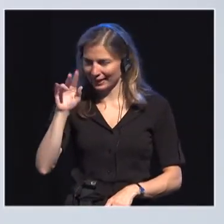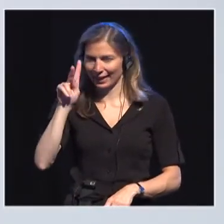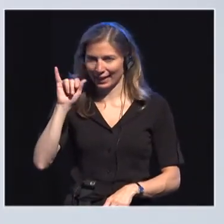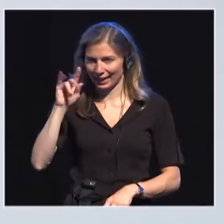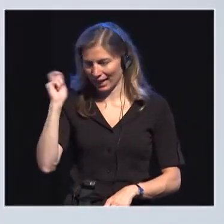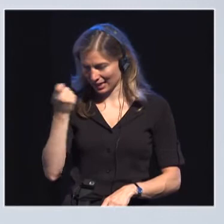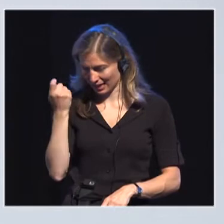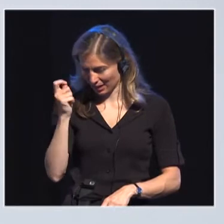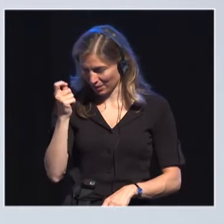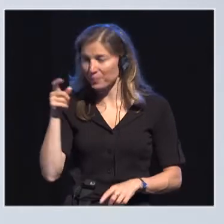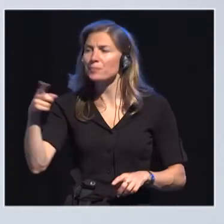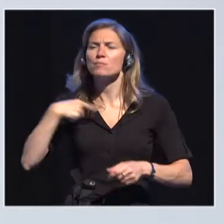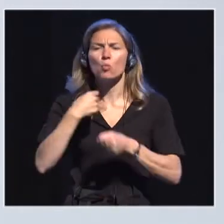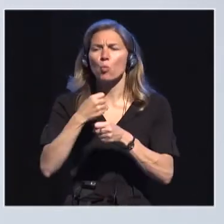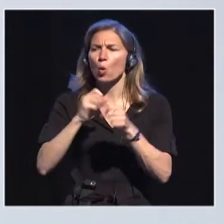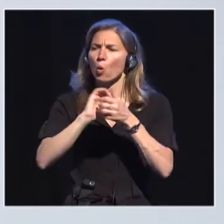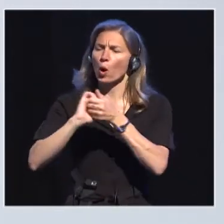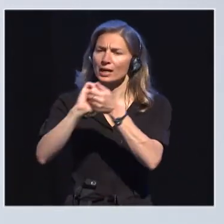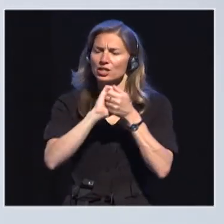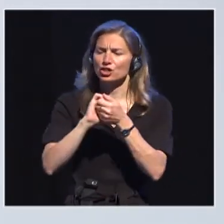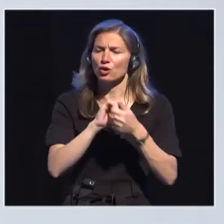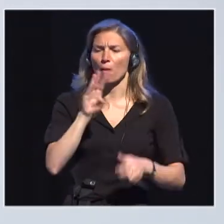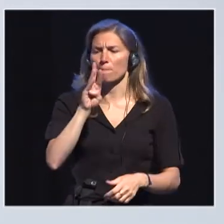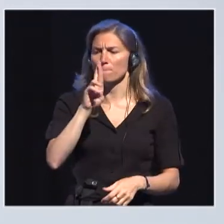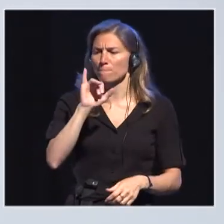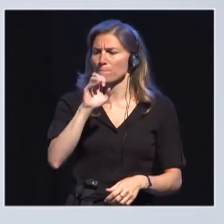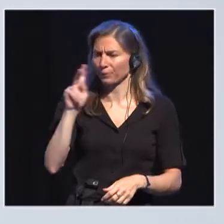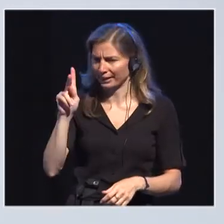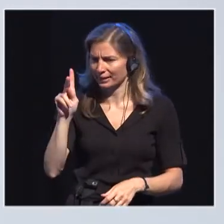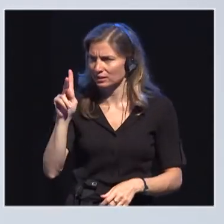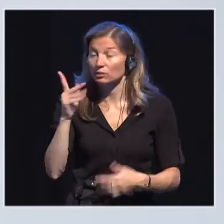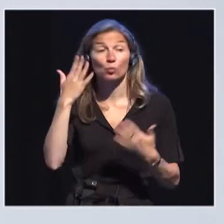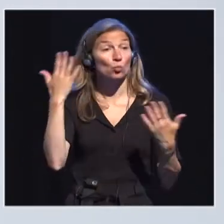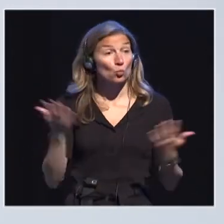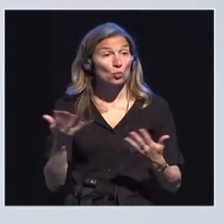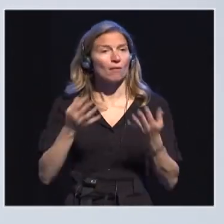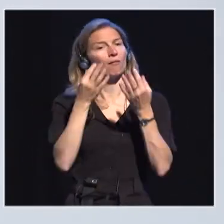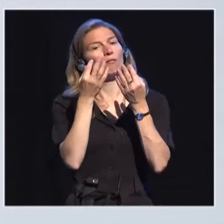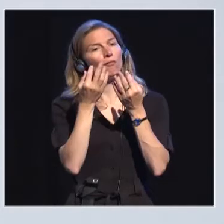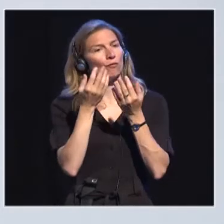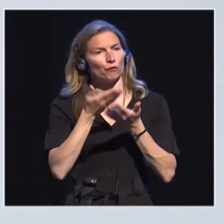BRIC. Our mission is to connect Africa to the internet. We provide free-to-consumer